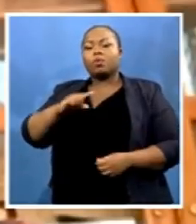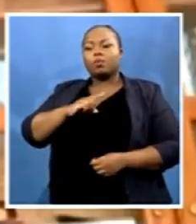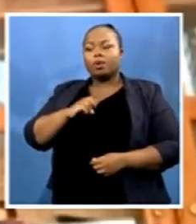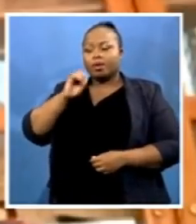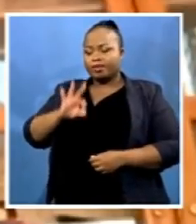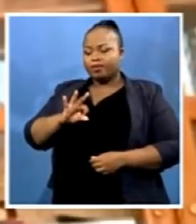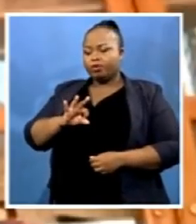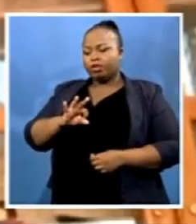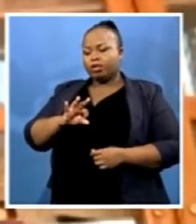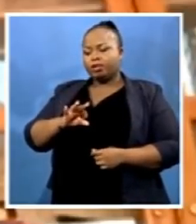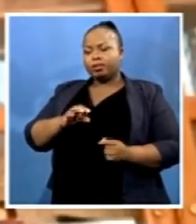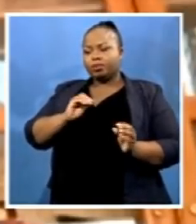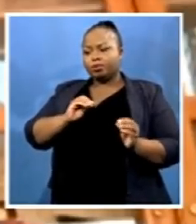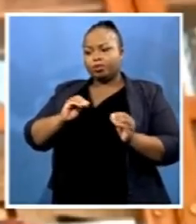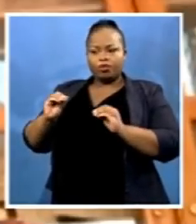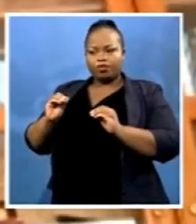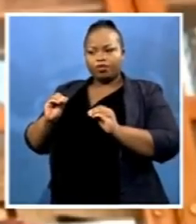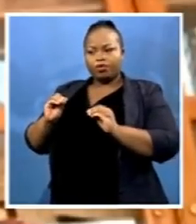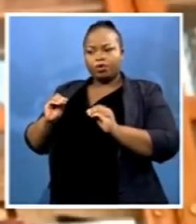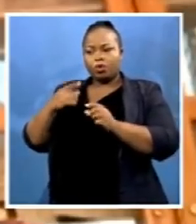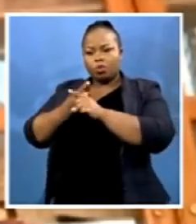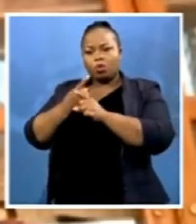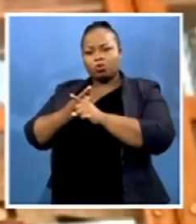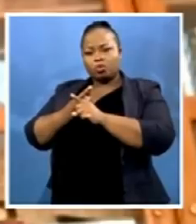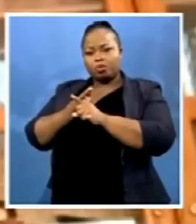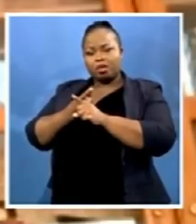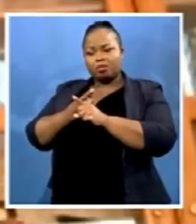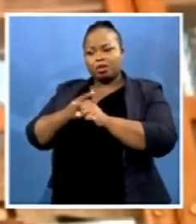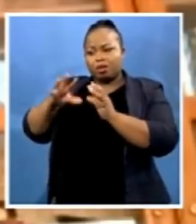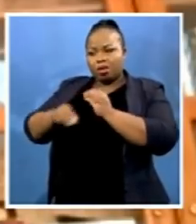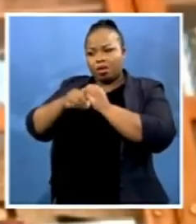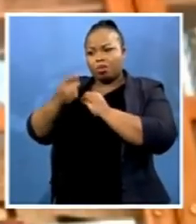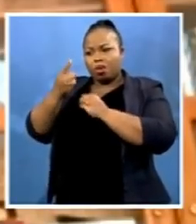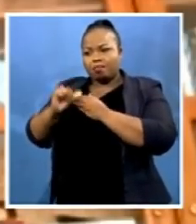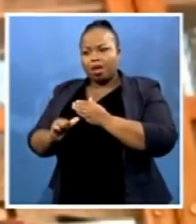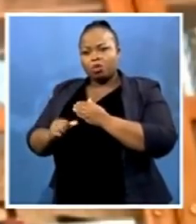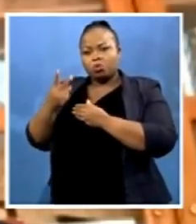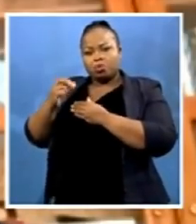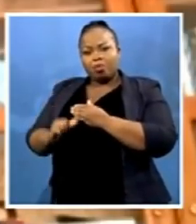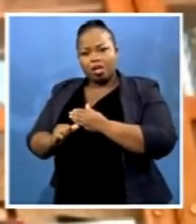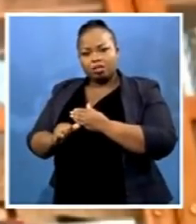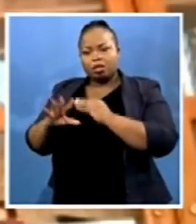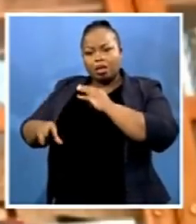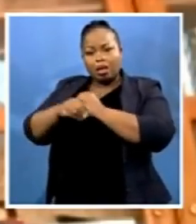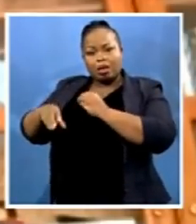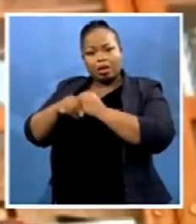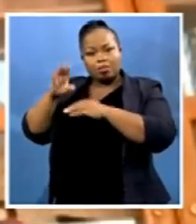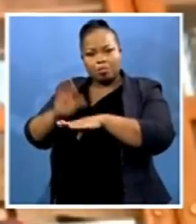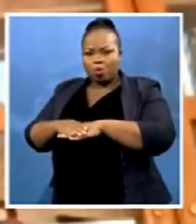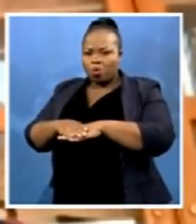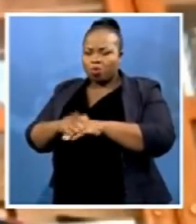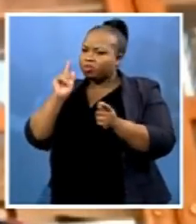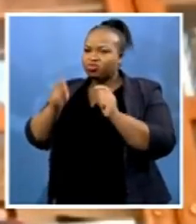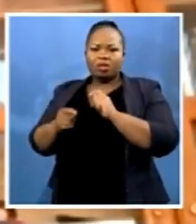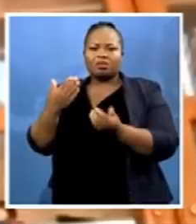lockdown further by another month or 2 months, it would hardly change that trajectory, which therefore means that for